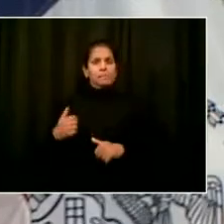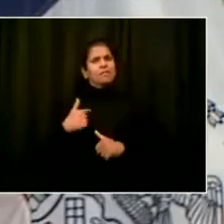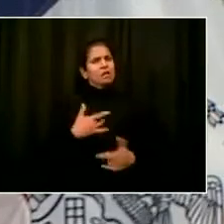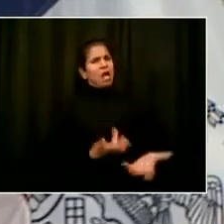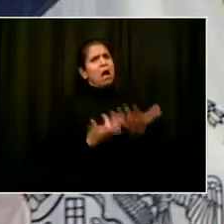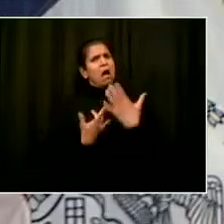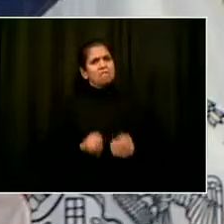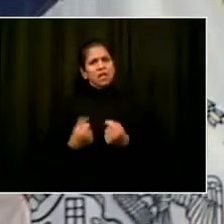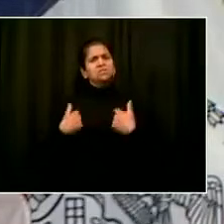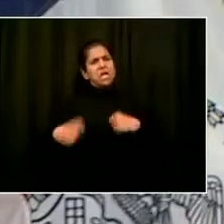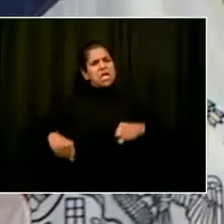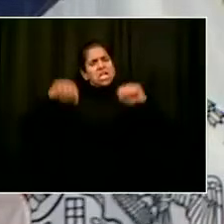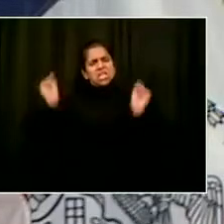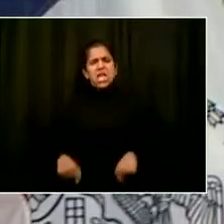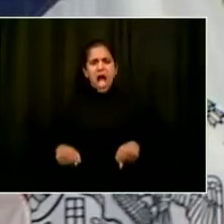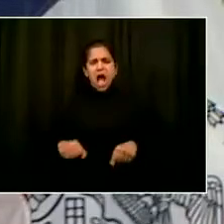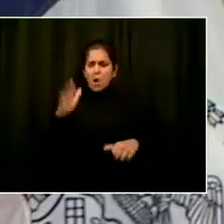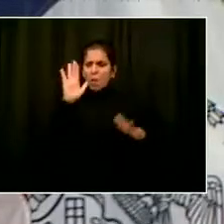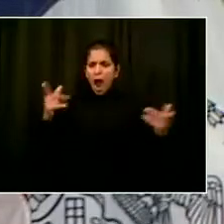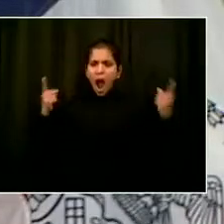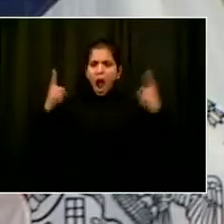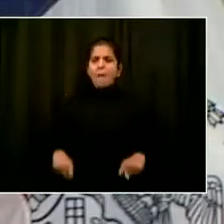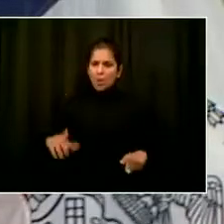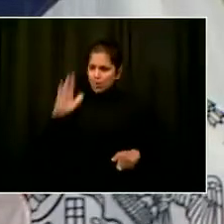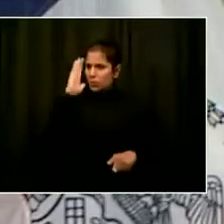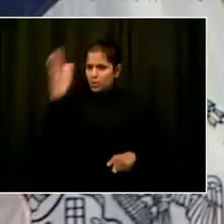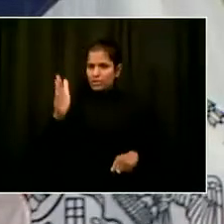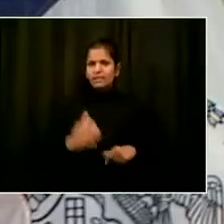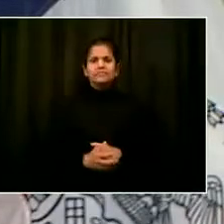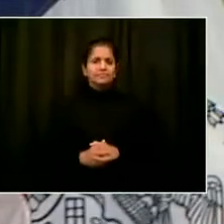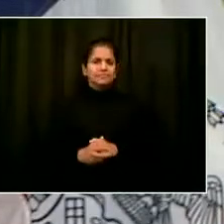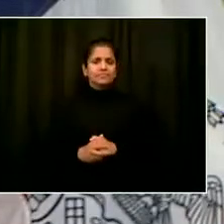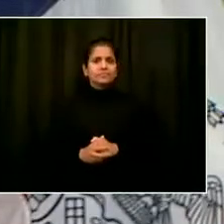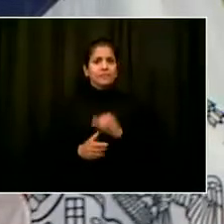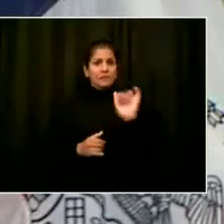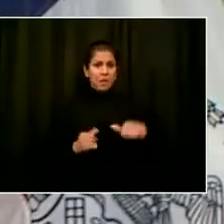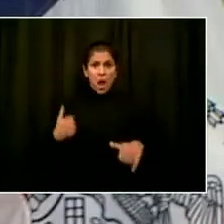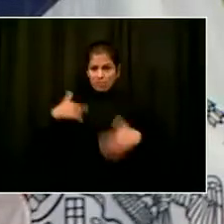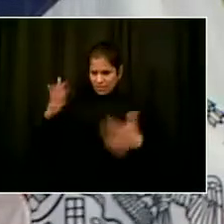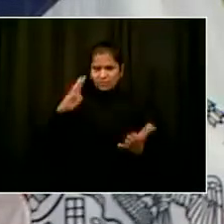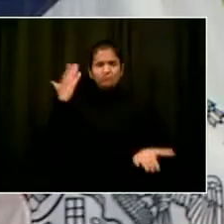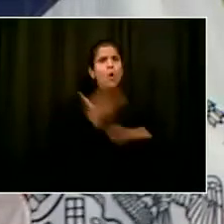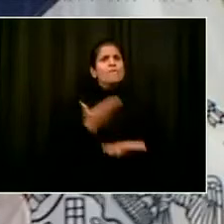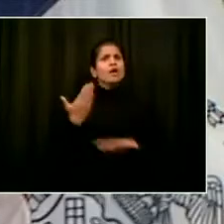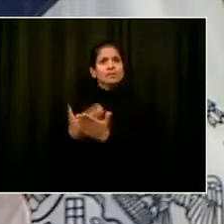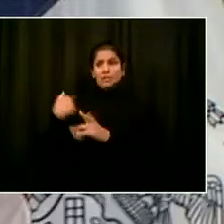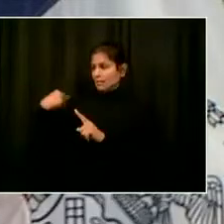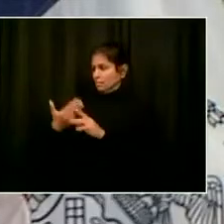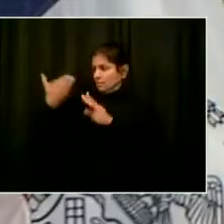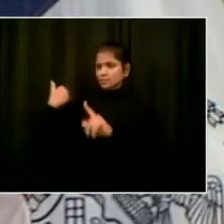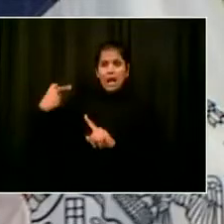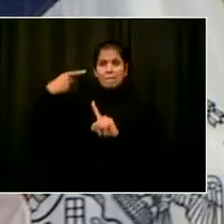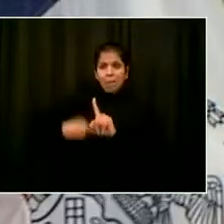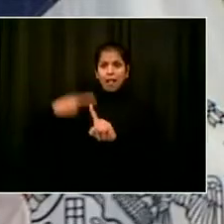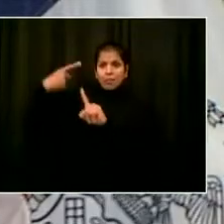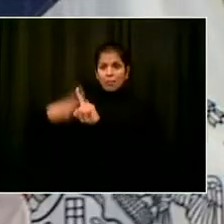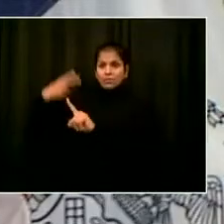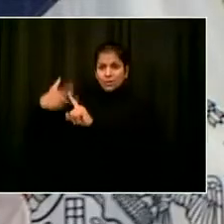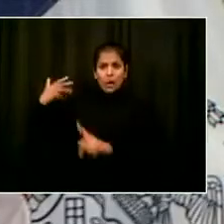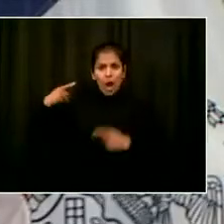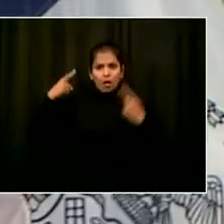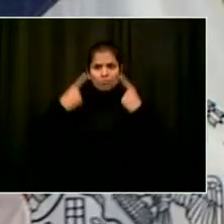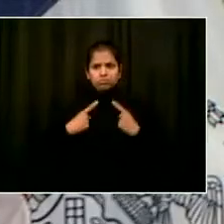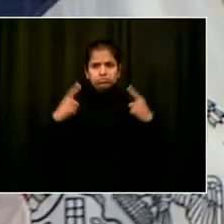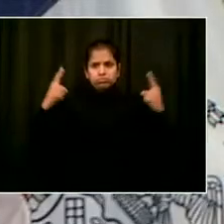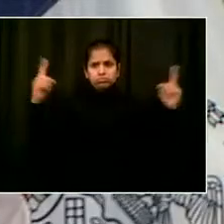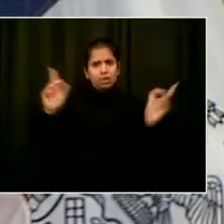be done we proved uh with the monthly testing program and with the weekly testing in the yellow zones it can be